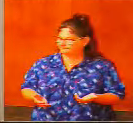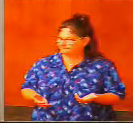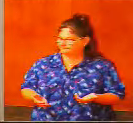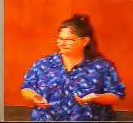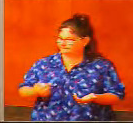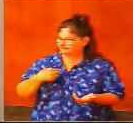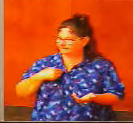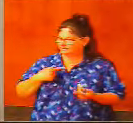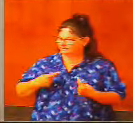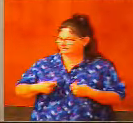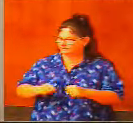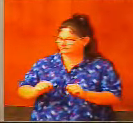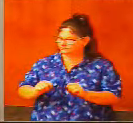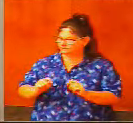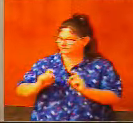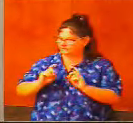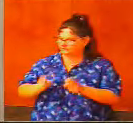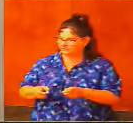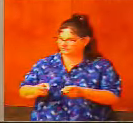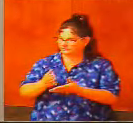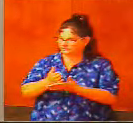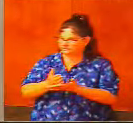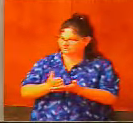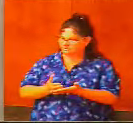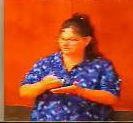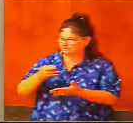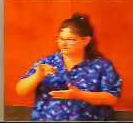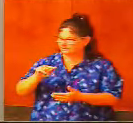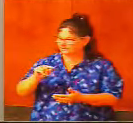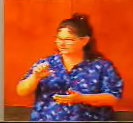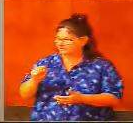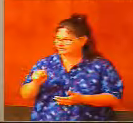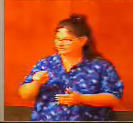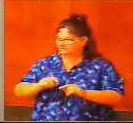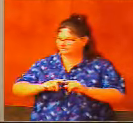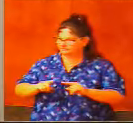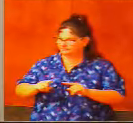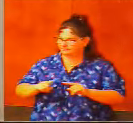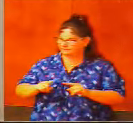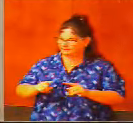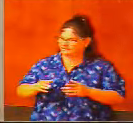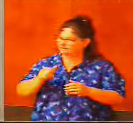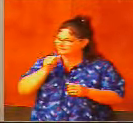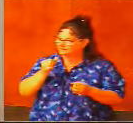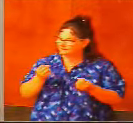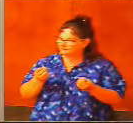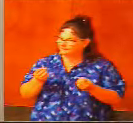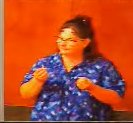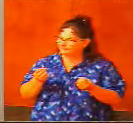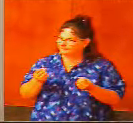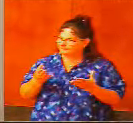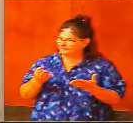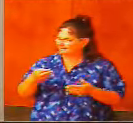I've tried to give you some hints, and yet not too many hints.